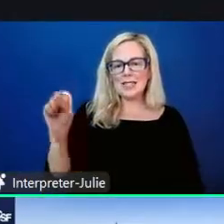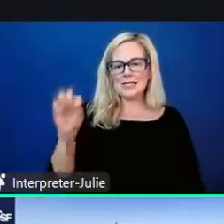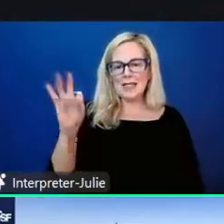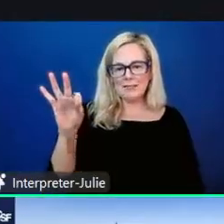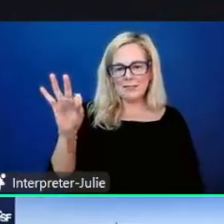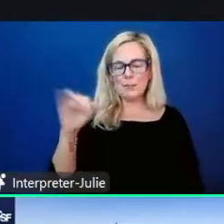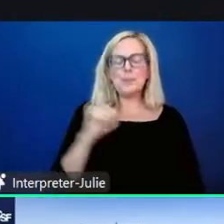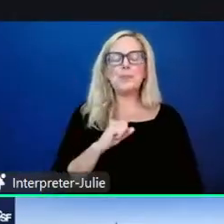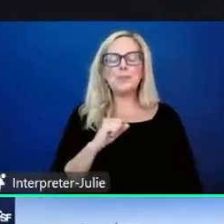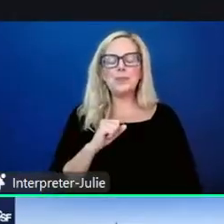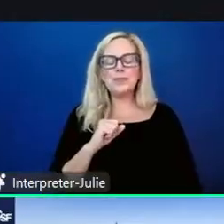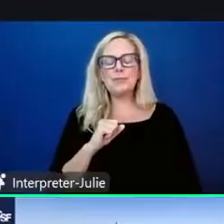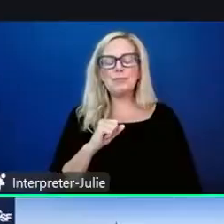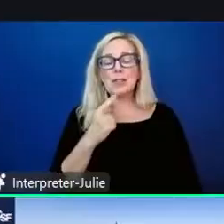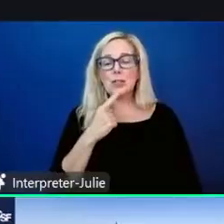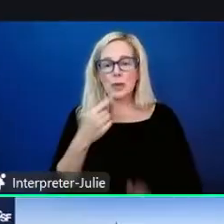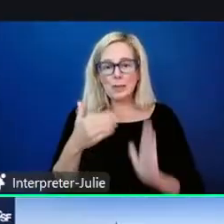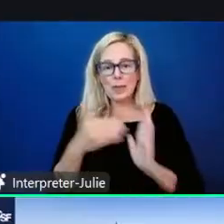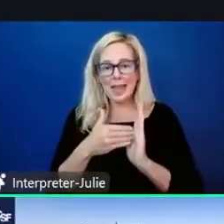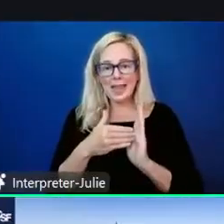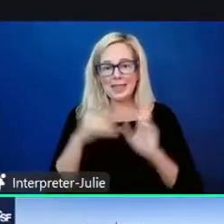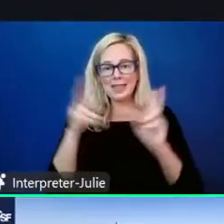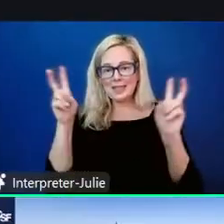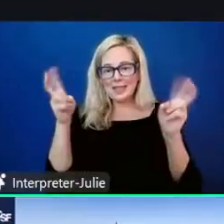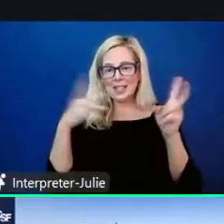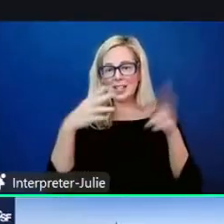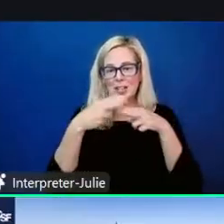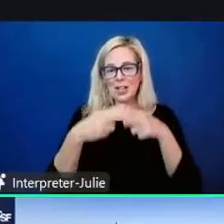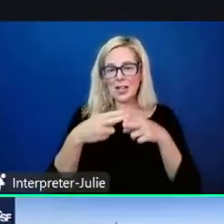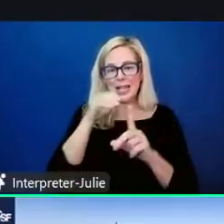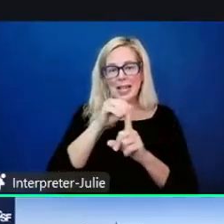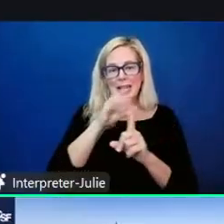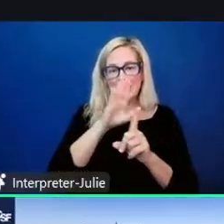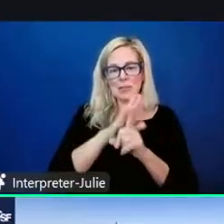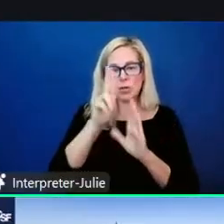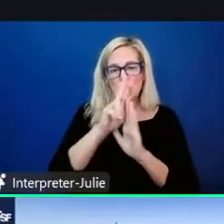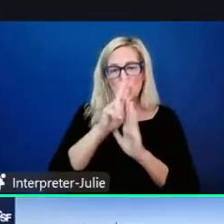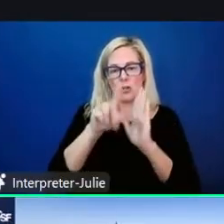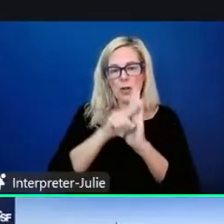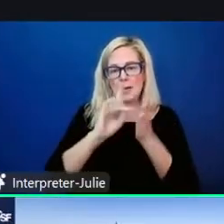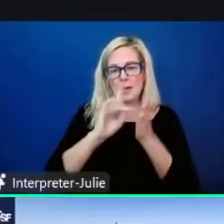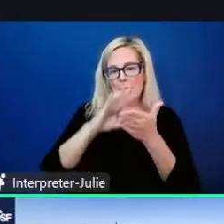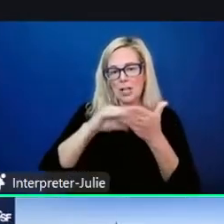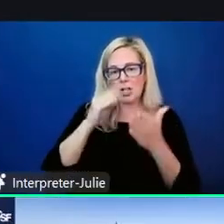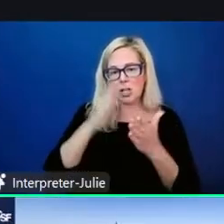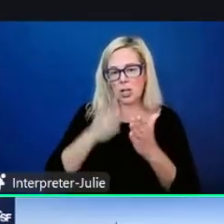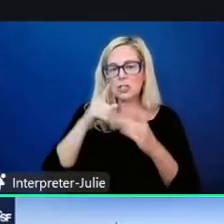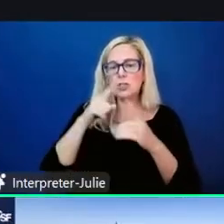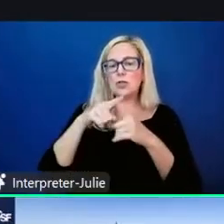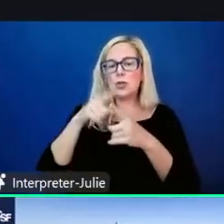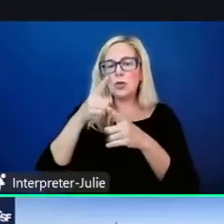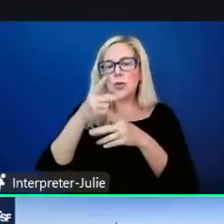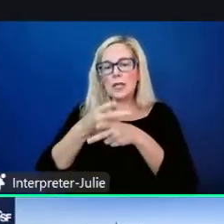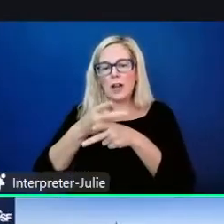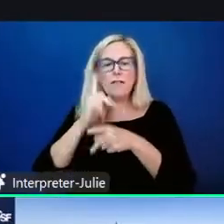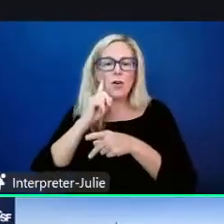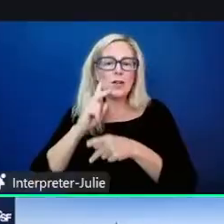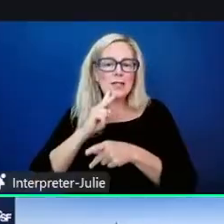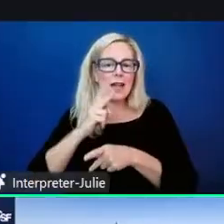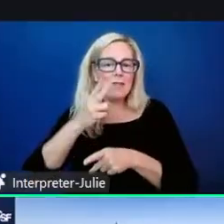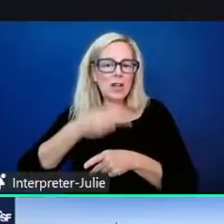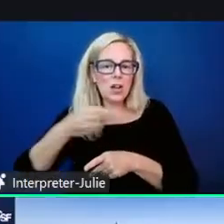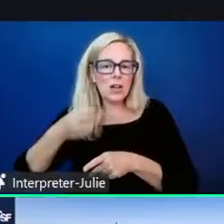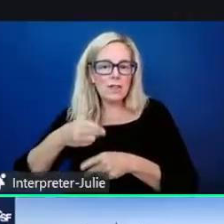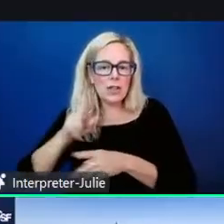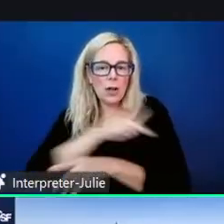to repeat, our presentation today is called Exposing Undergraduate Medical Learners to Caring for Deaf and Hard of Hearing Patients. This is a